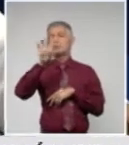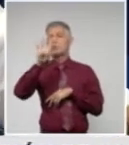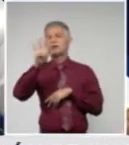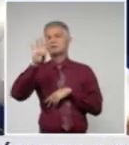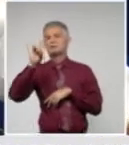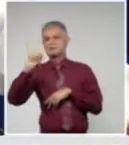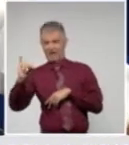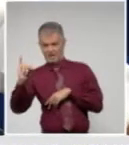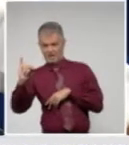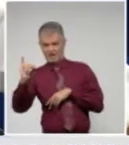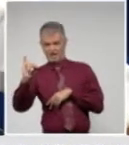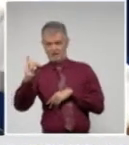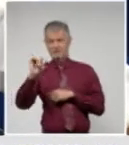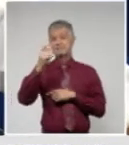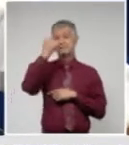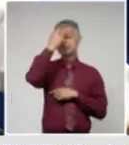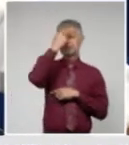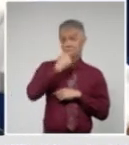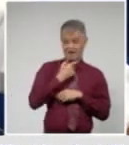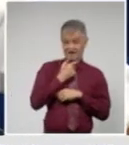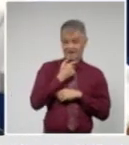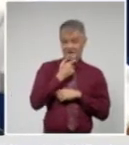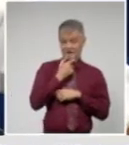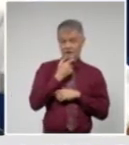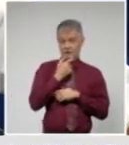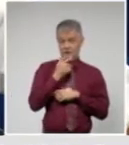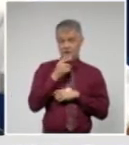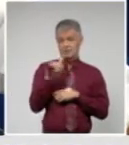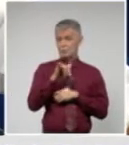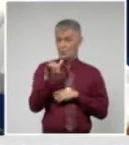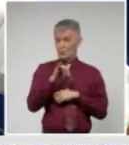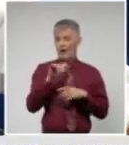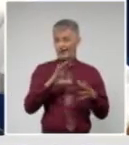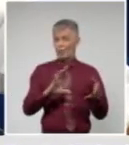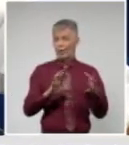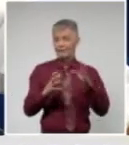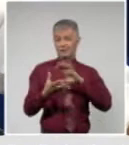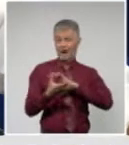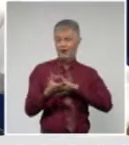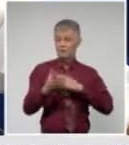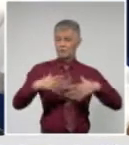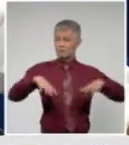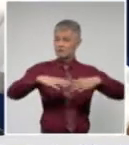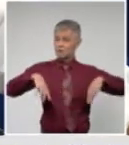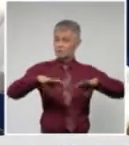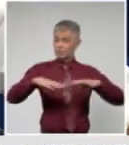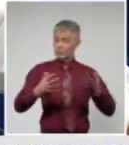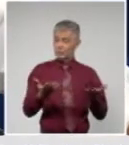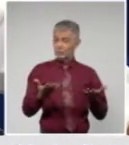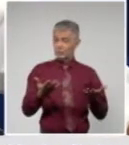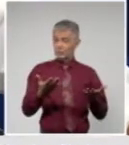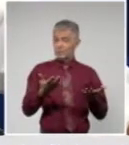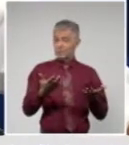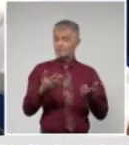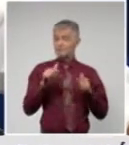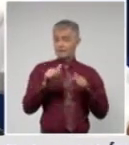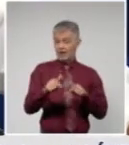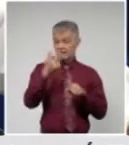4,146, Ciego de Ávila 1,056, Mayabeque